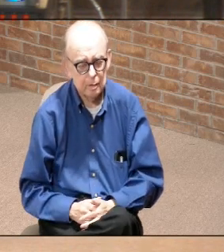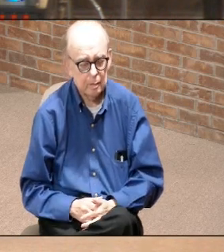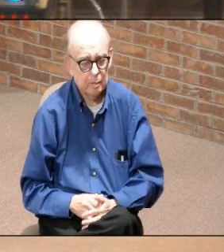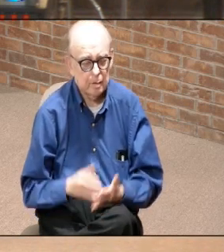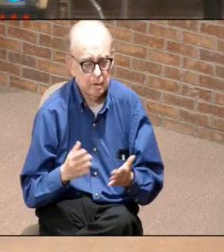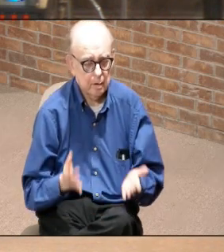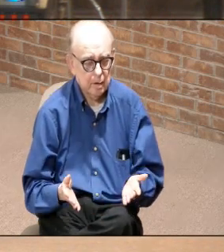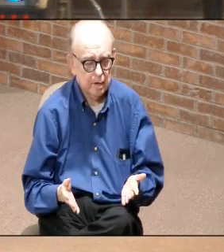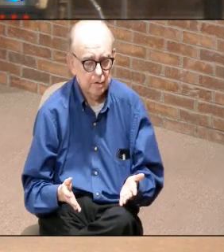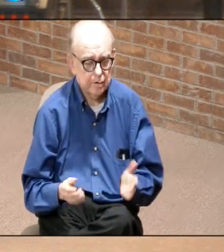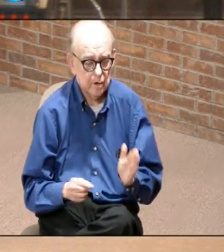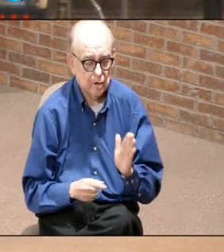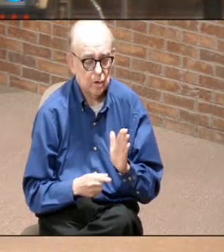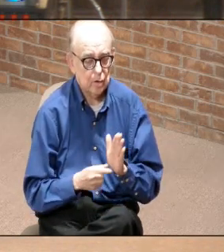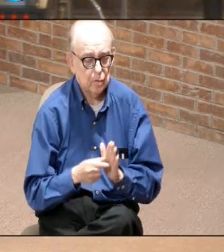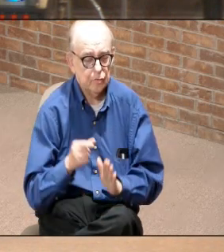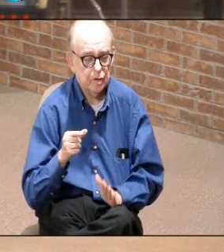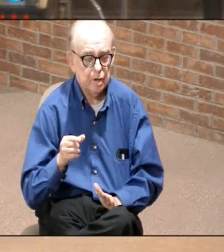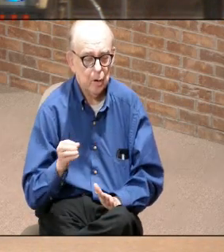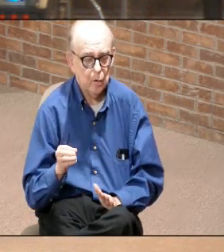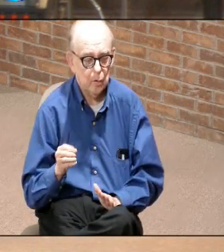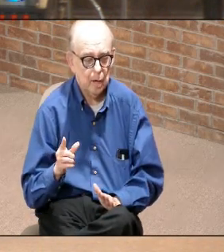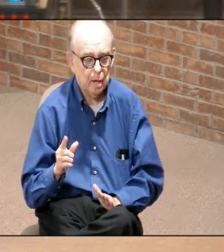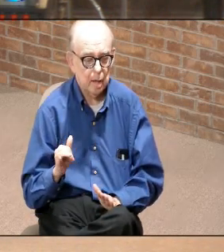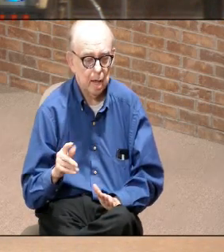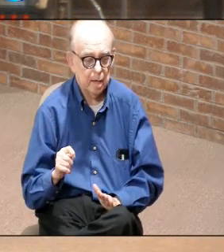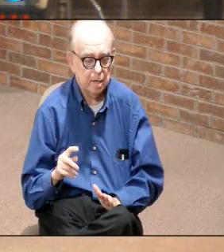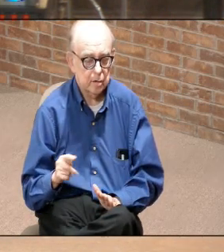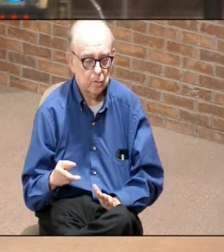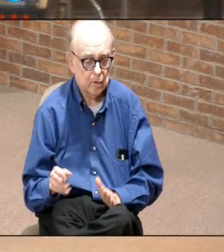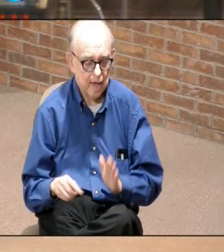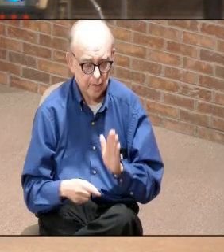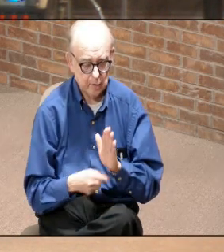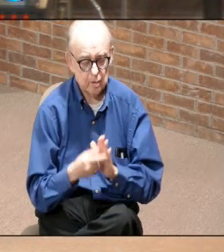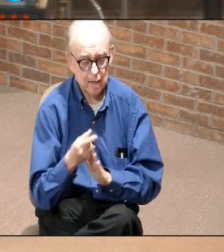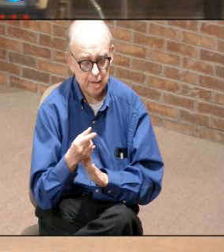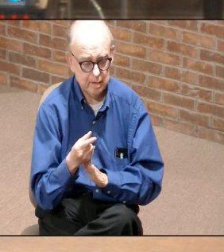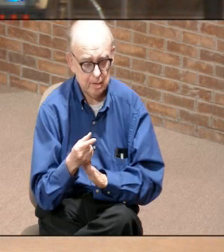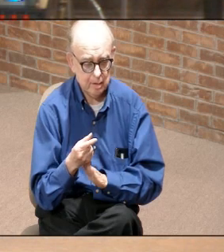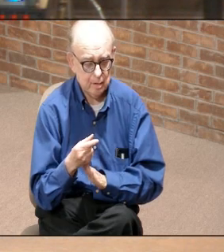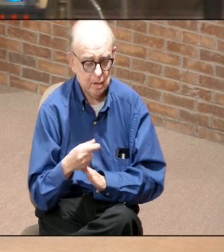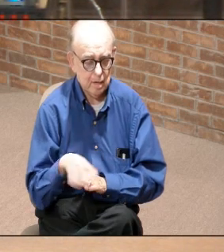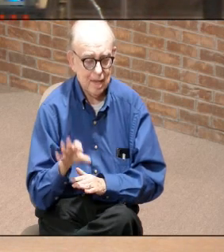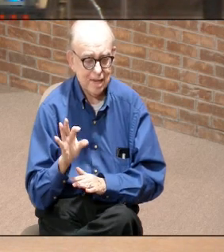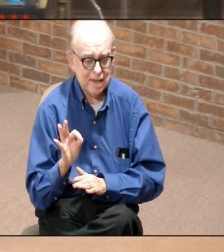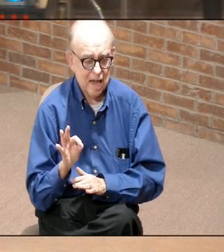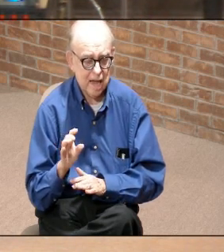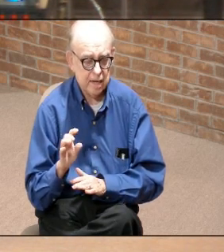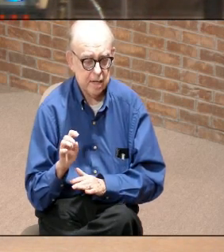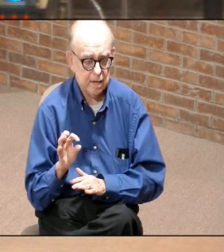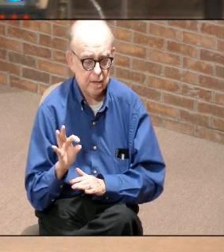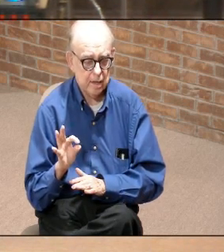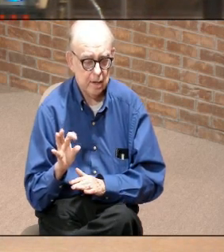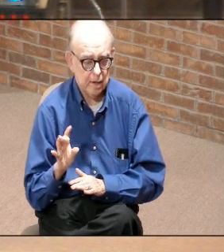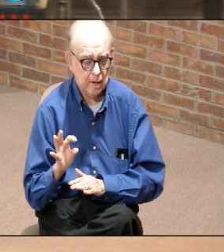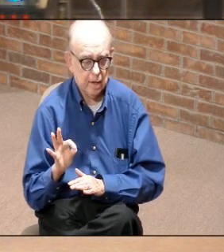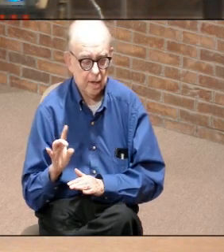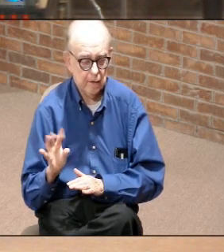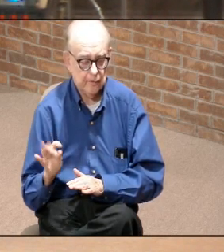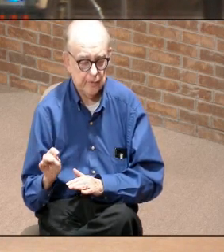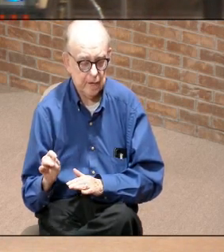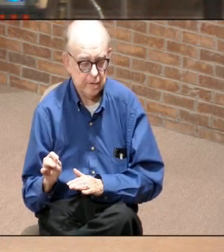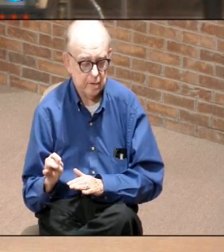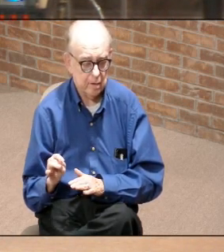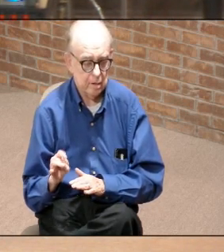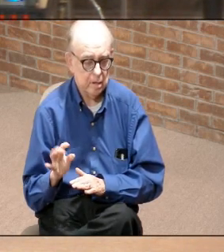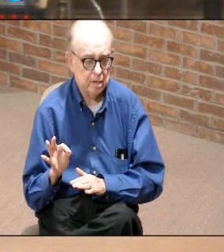Here was Goliath, who was 9 feet 9 inches tall. He was 3